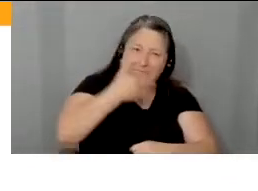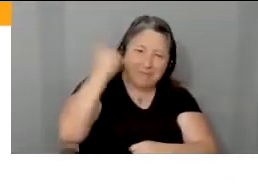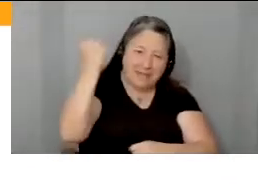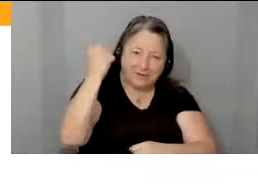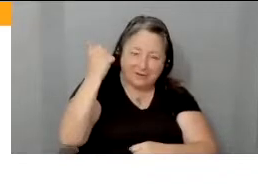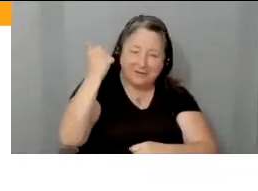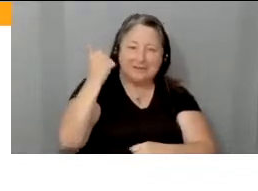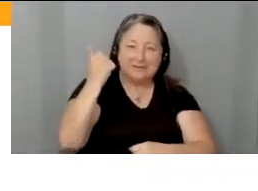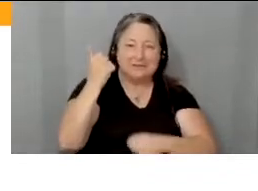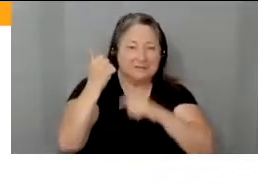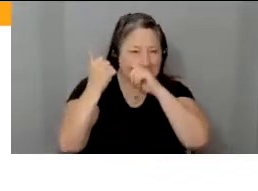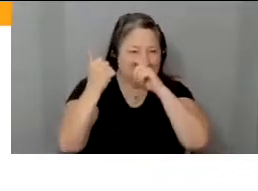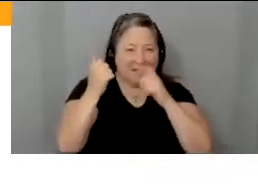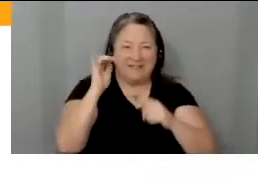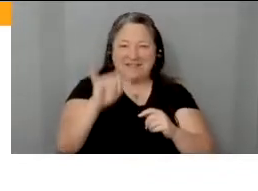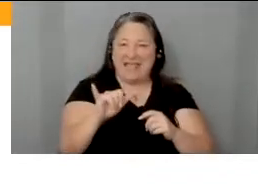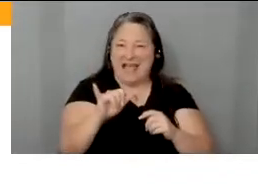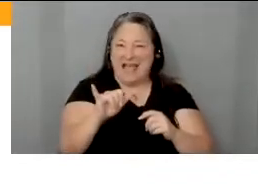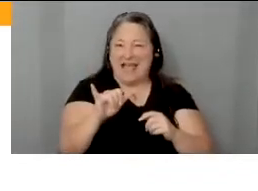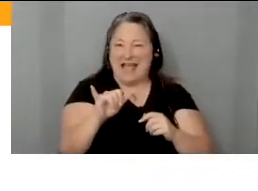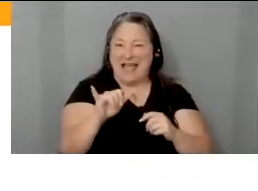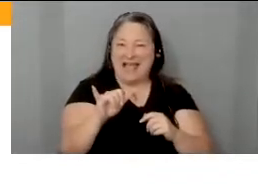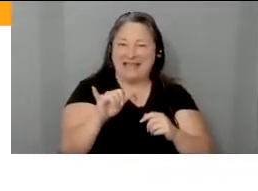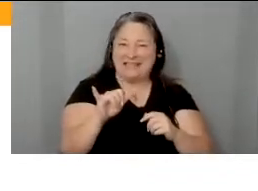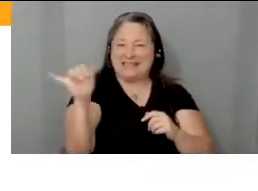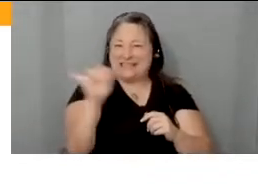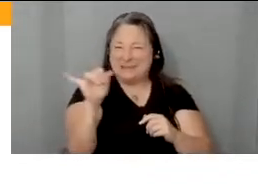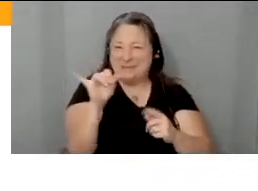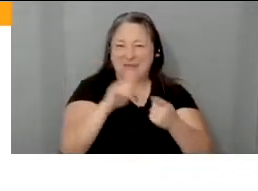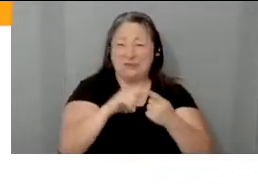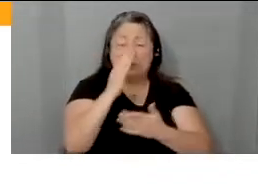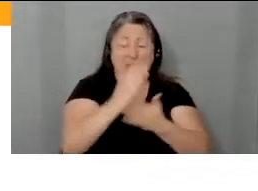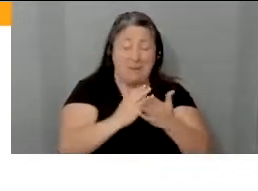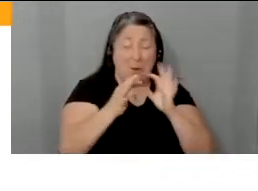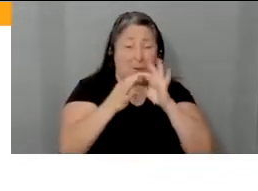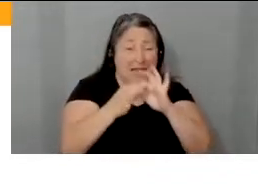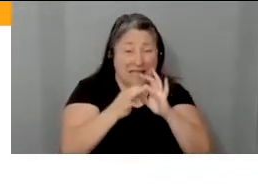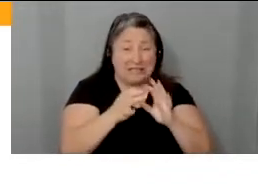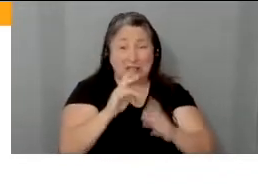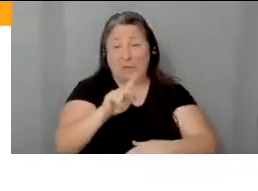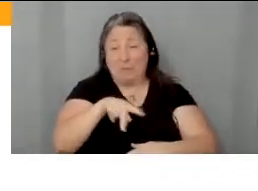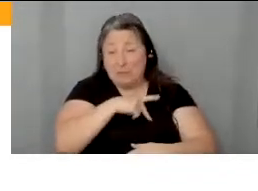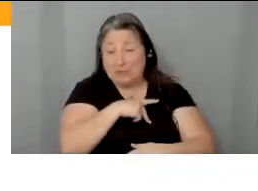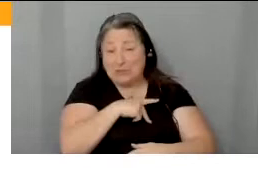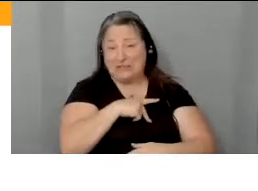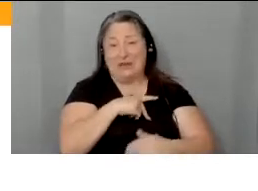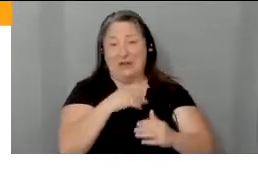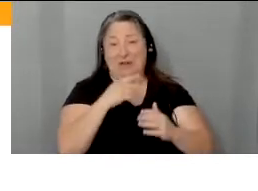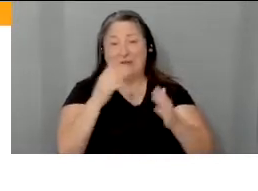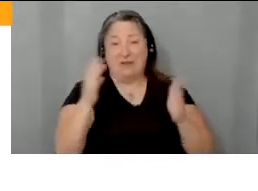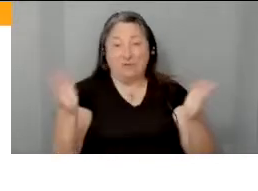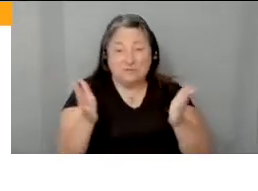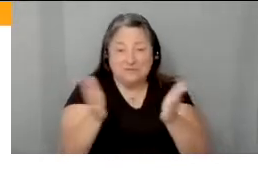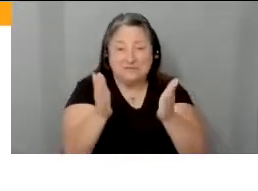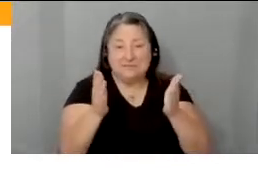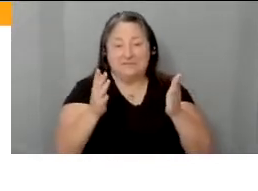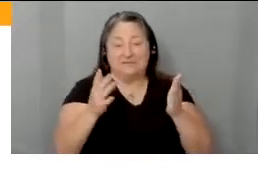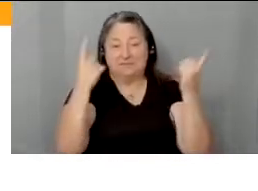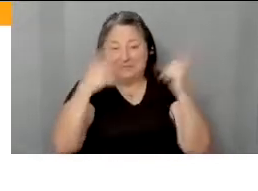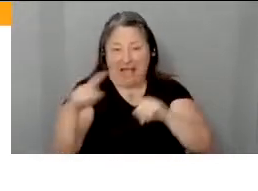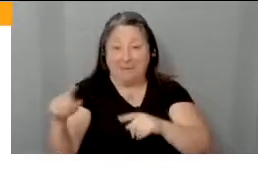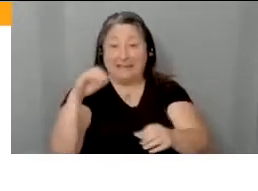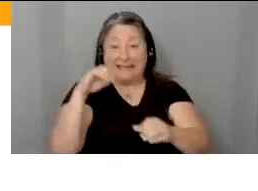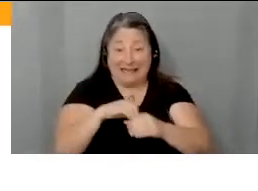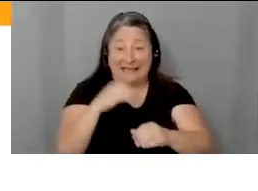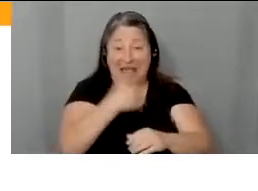that's kind of indicative of some relational, personal, sort of driven dynamics in our sector.